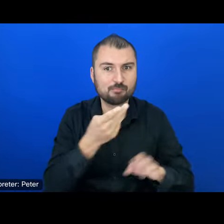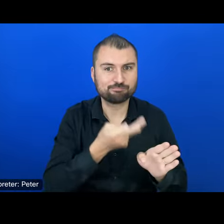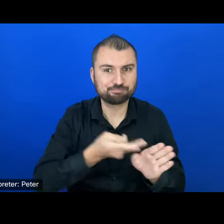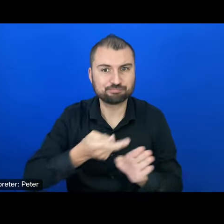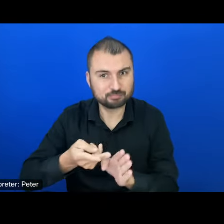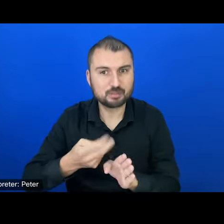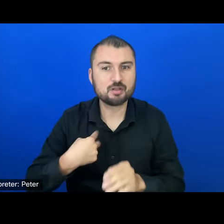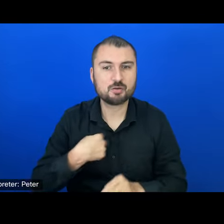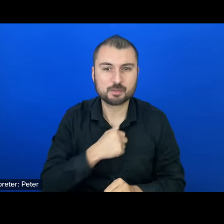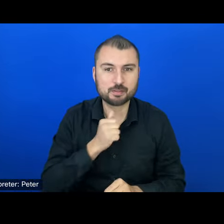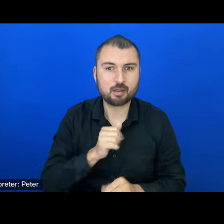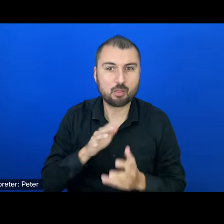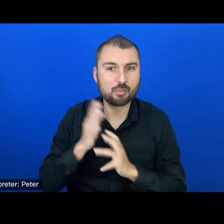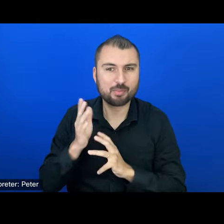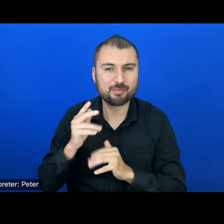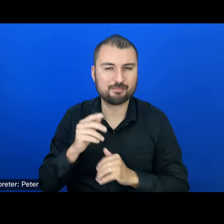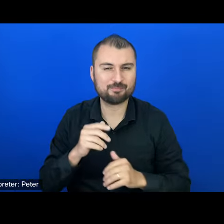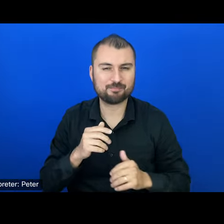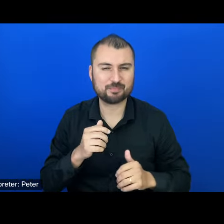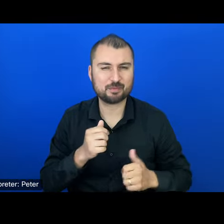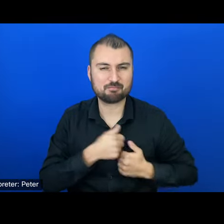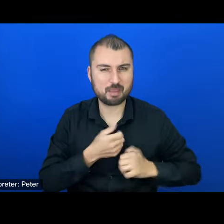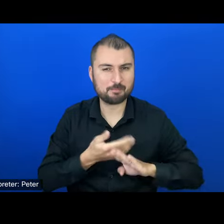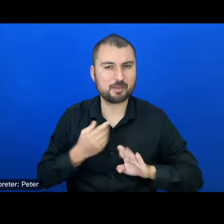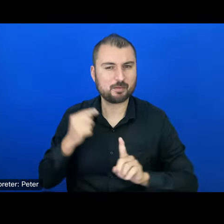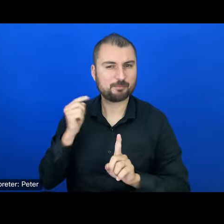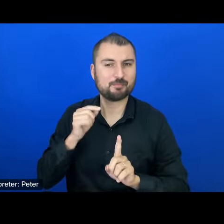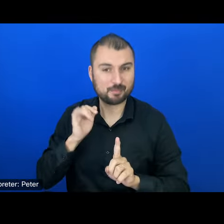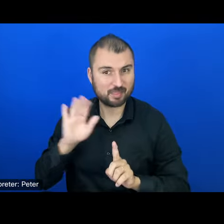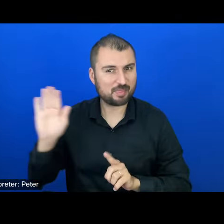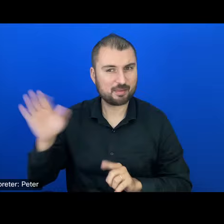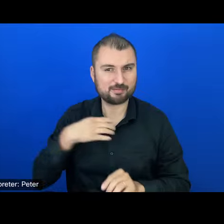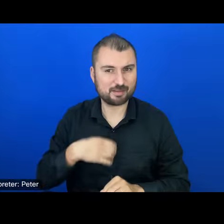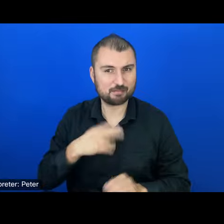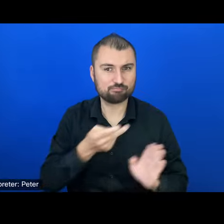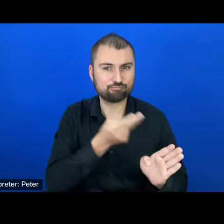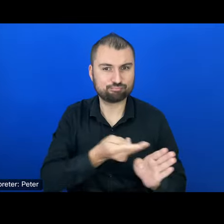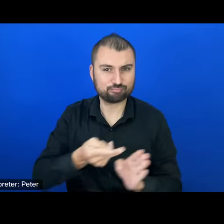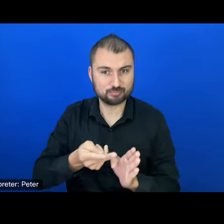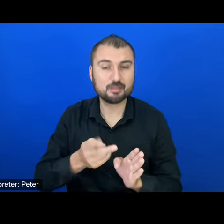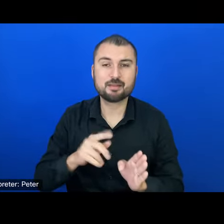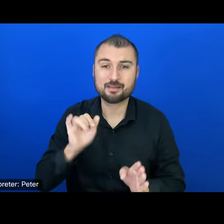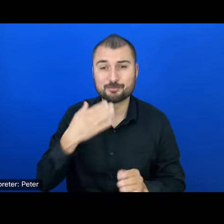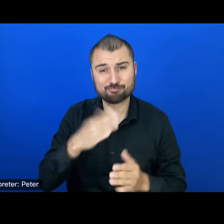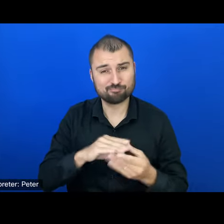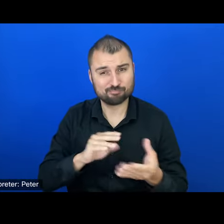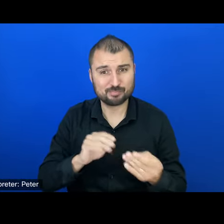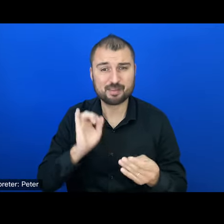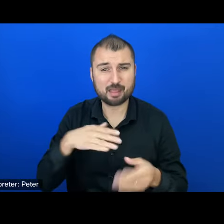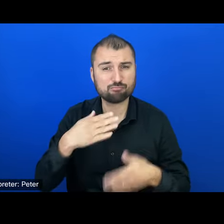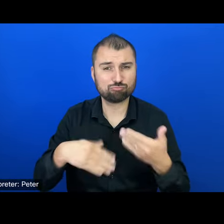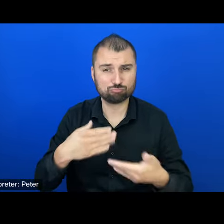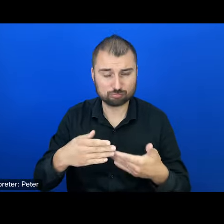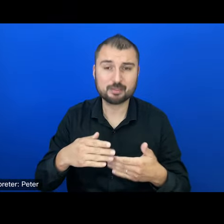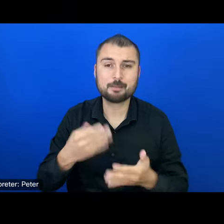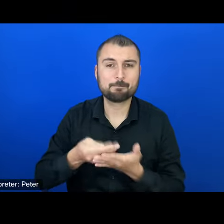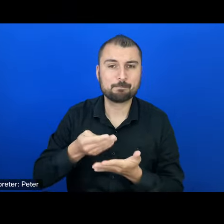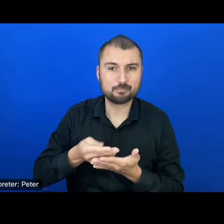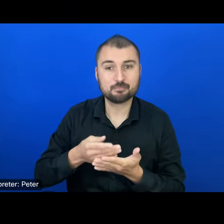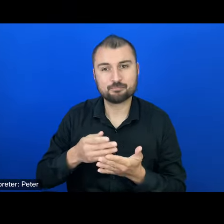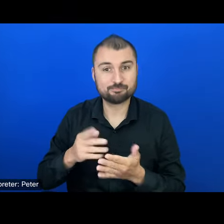veterans' desires to be interred there. So that is the good news story. That is moving forward, and the dollars pending